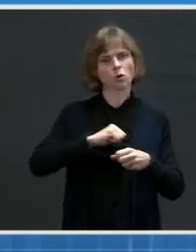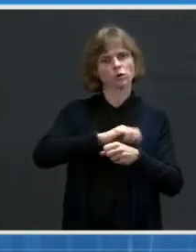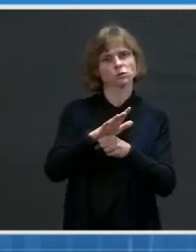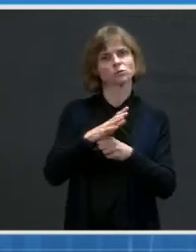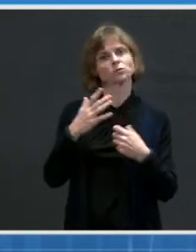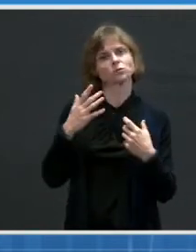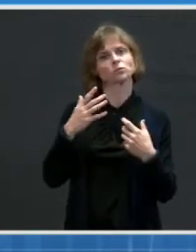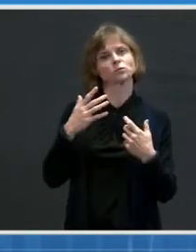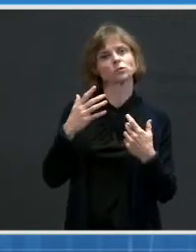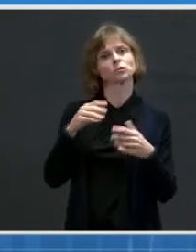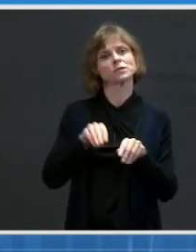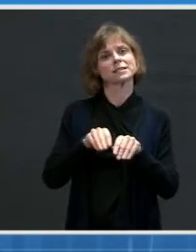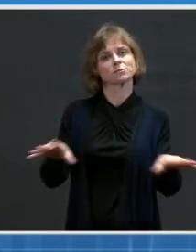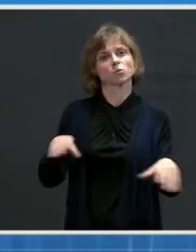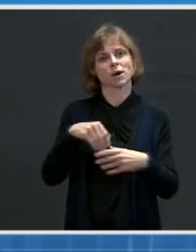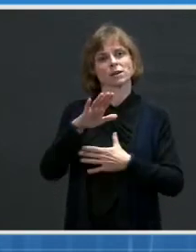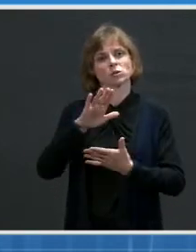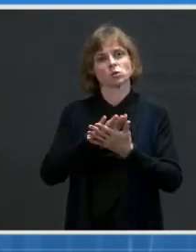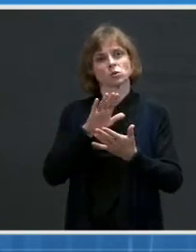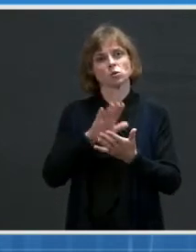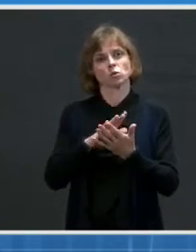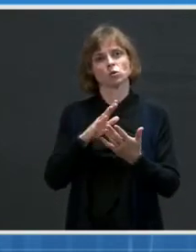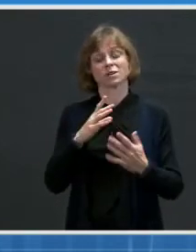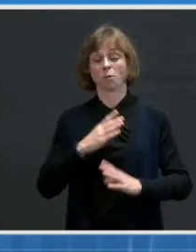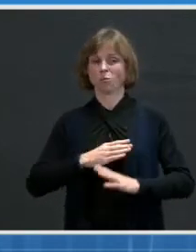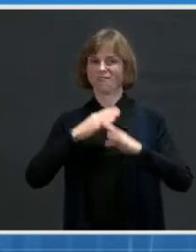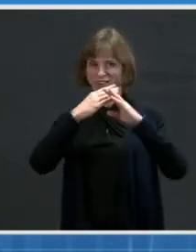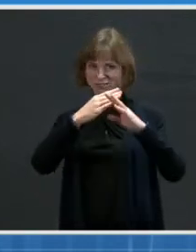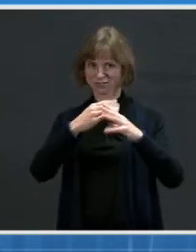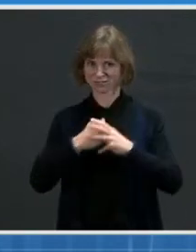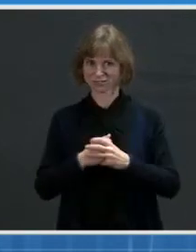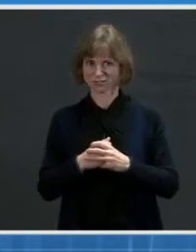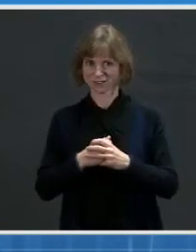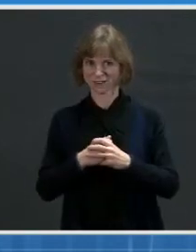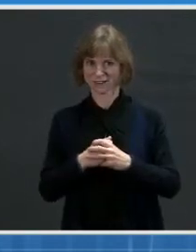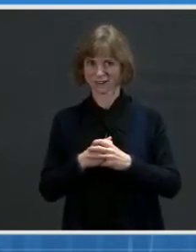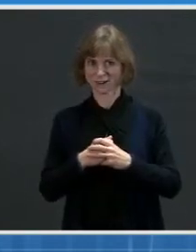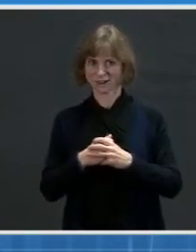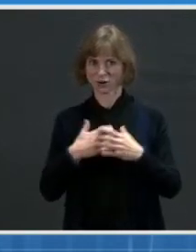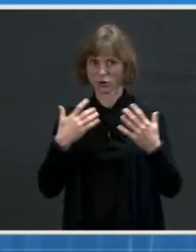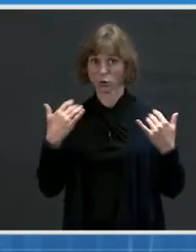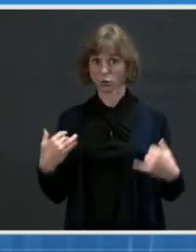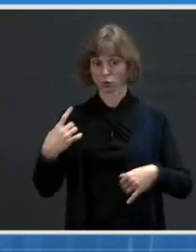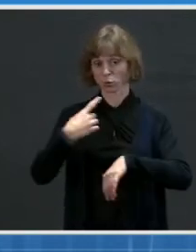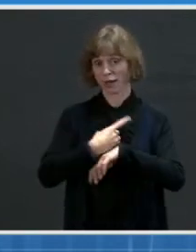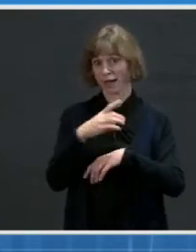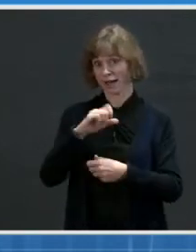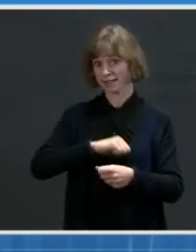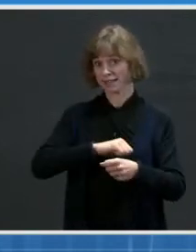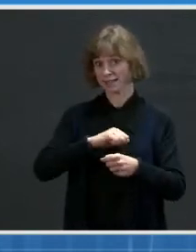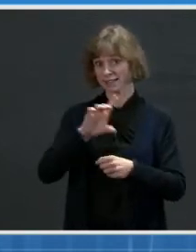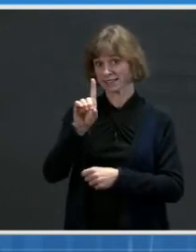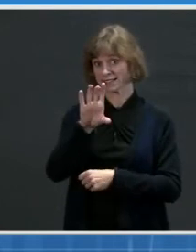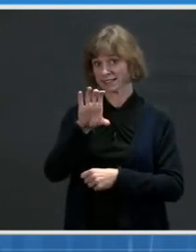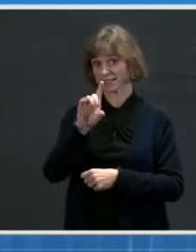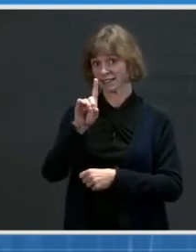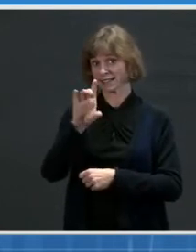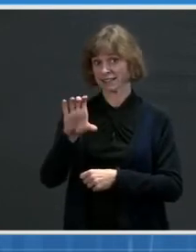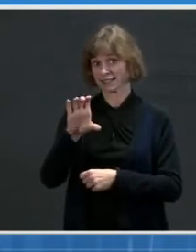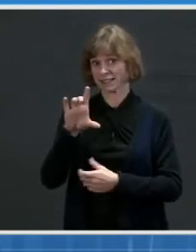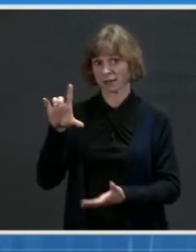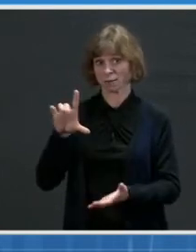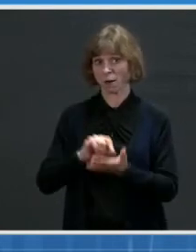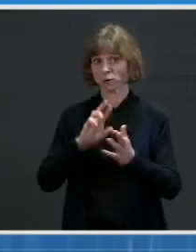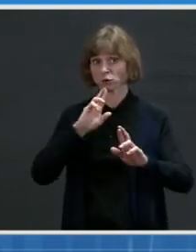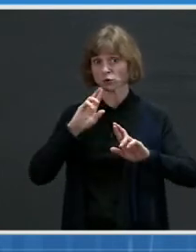outbreaks and steps that can help prevent spread in schools. Today, CDC published a concerning report in the